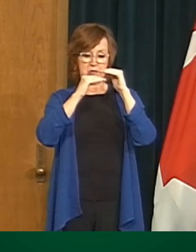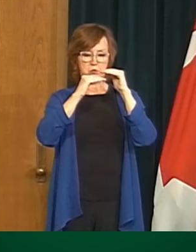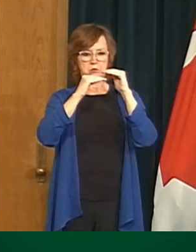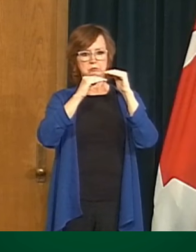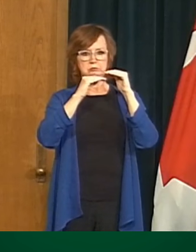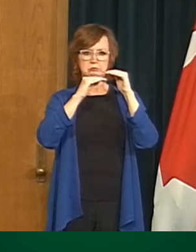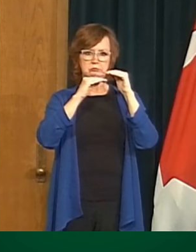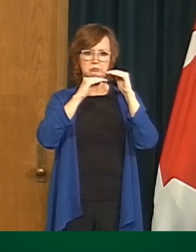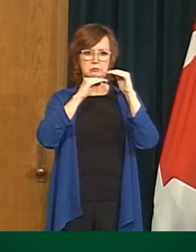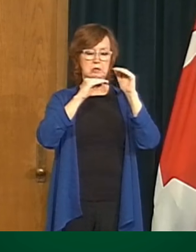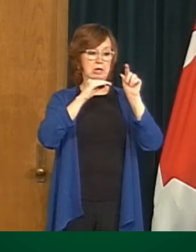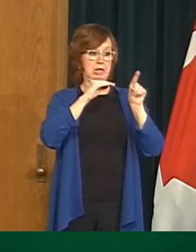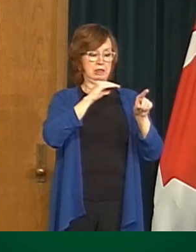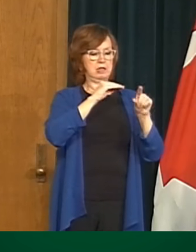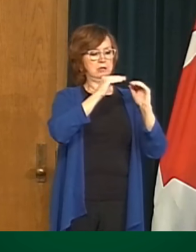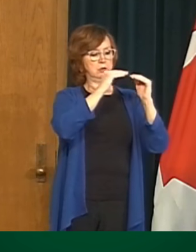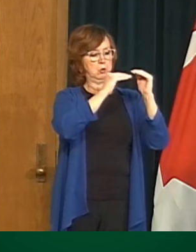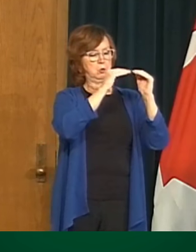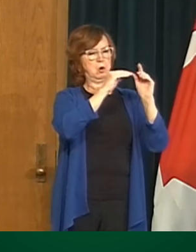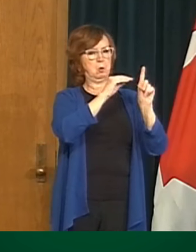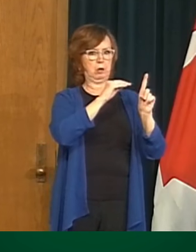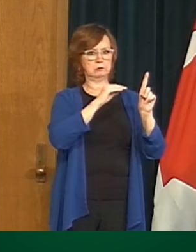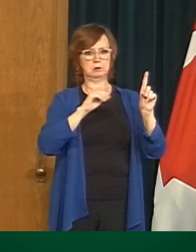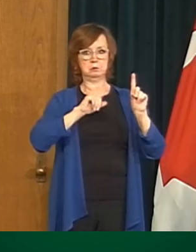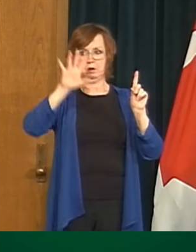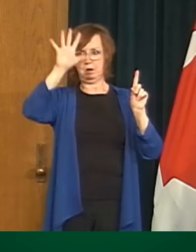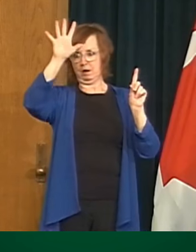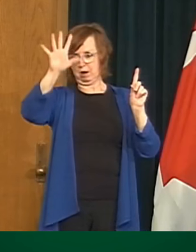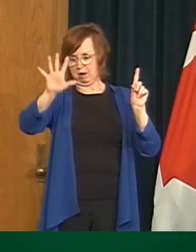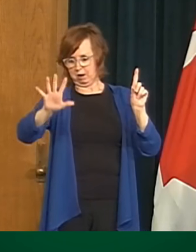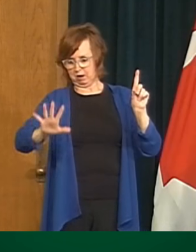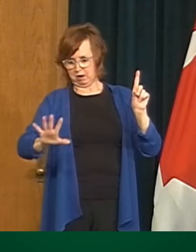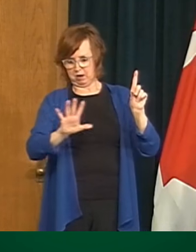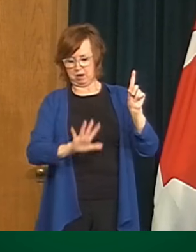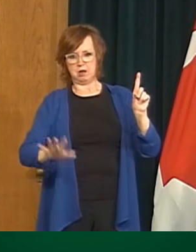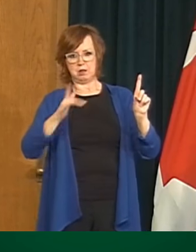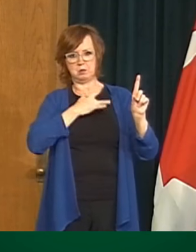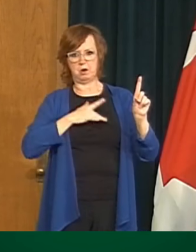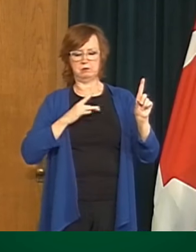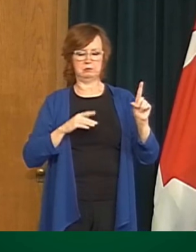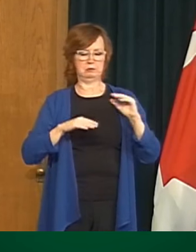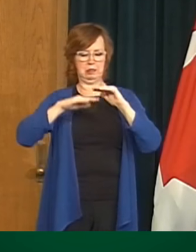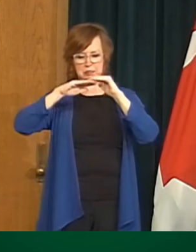in the rest of the province. But of course, ongoing concern with the outbreak in La Loche. Thank you.